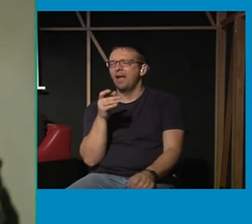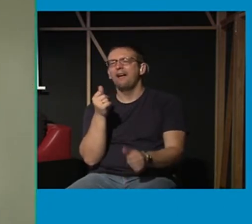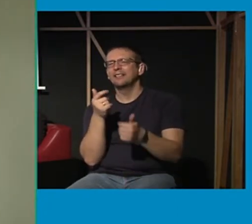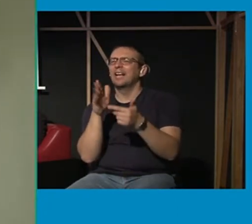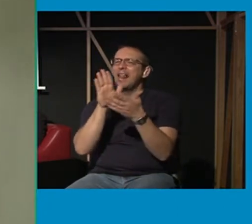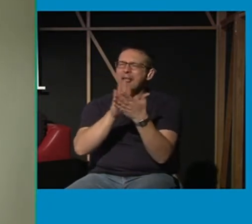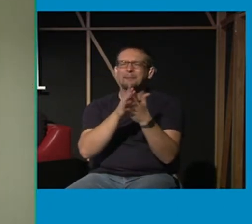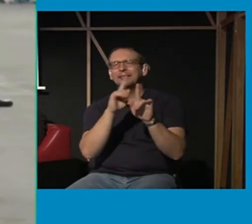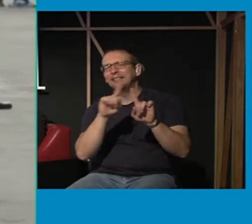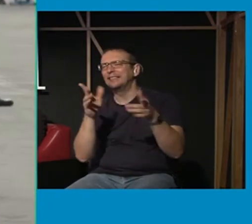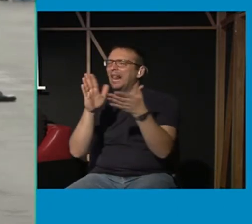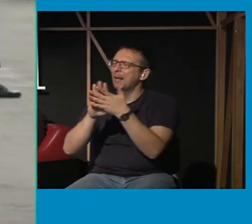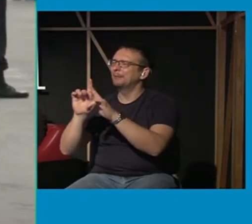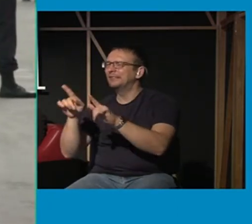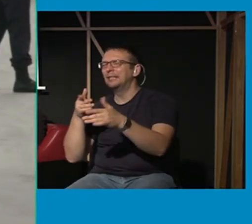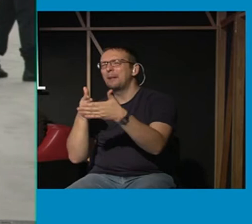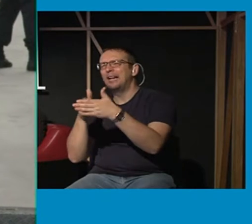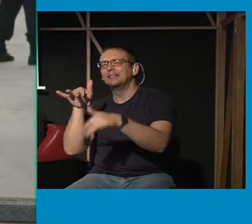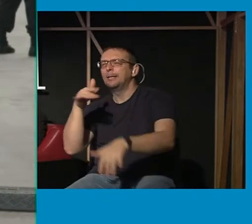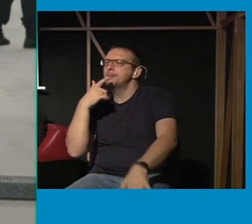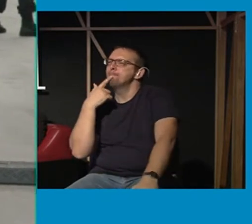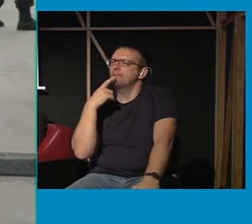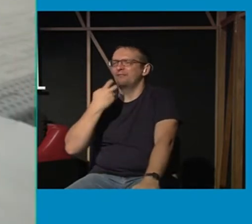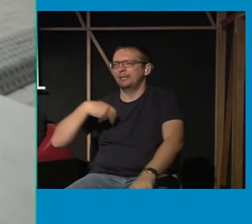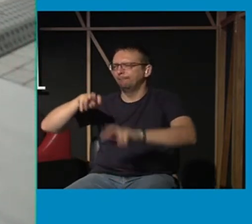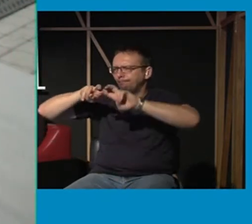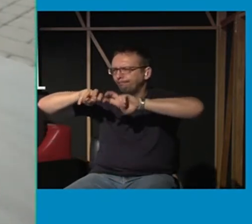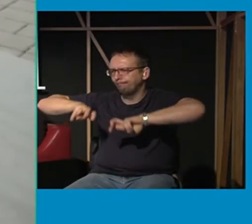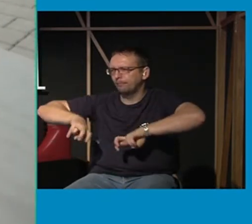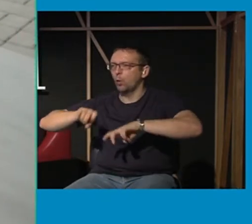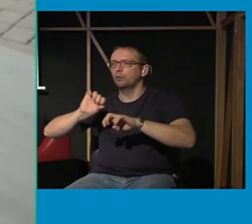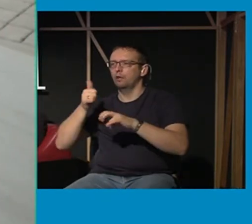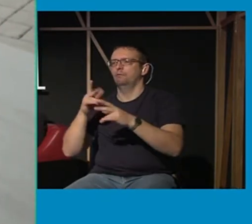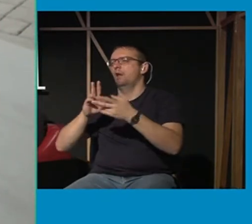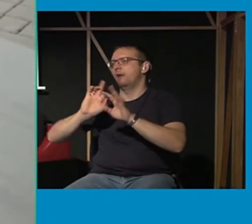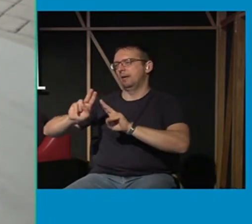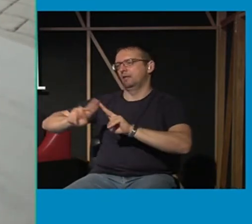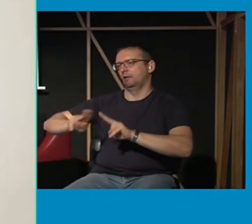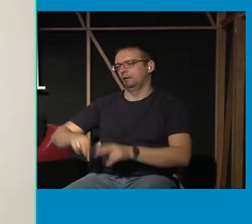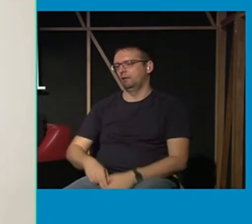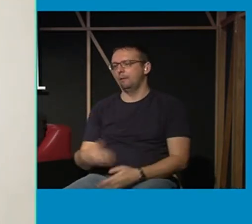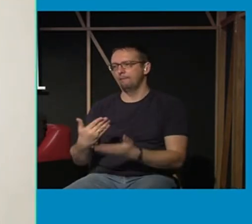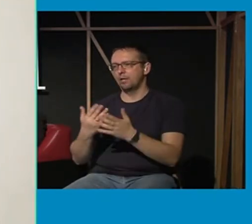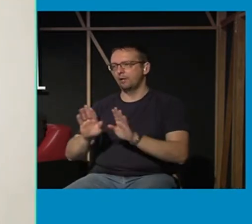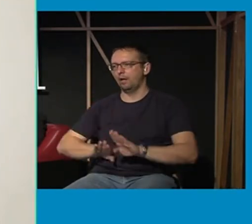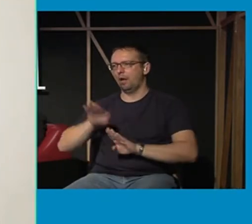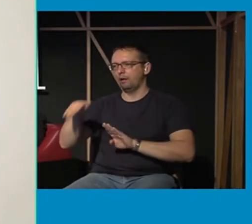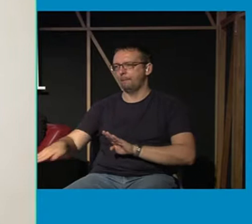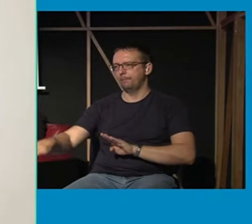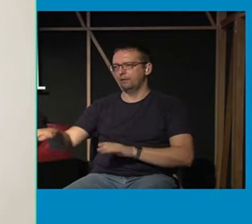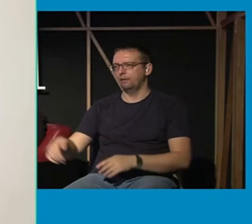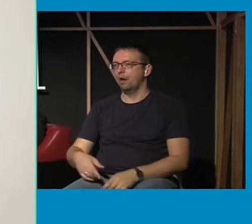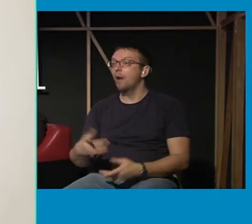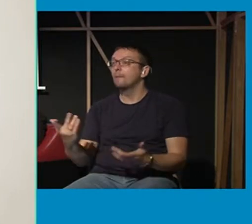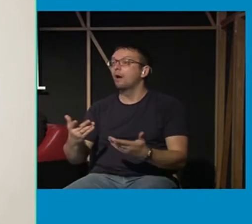around it to try to make it accessible. And that's where we had to come up with these ramps throughout the stadium. An indicator of our